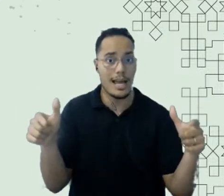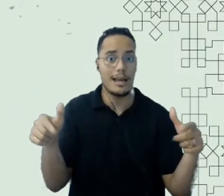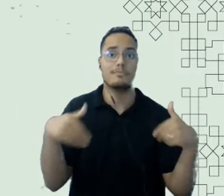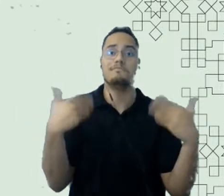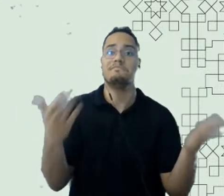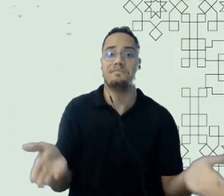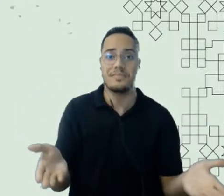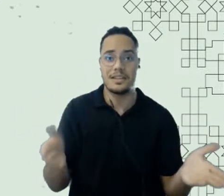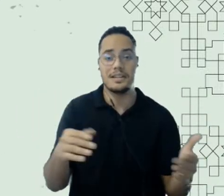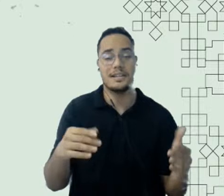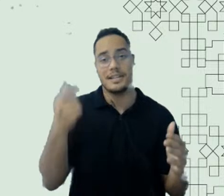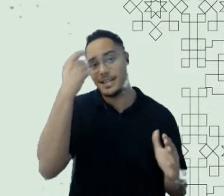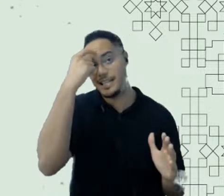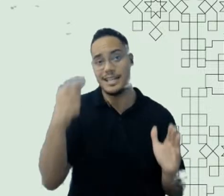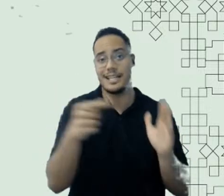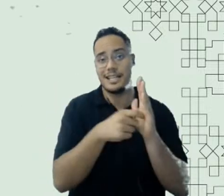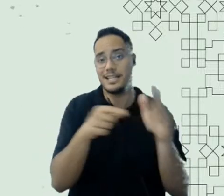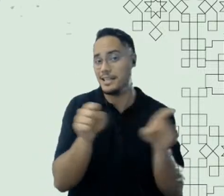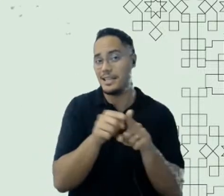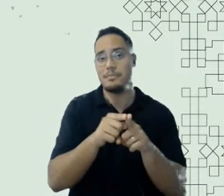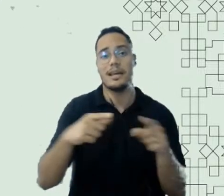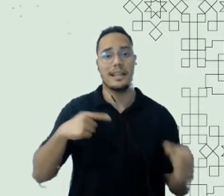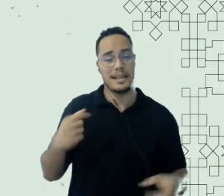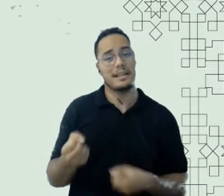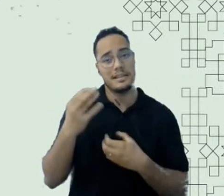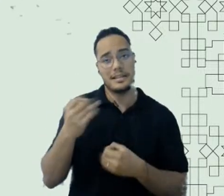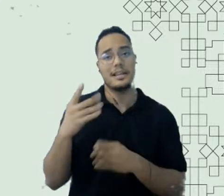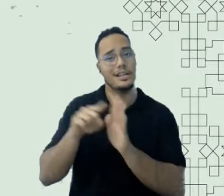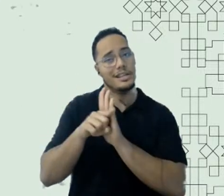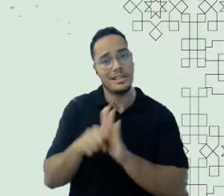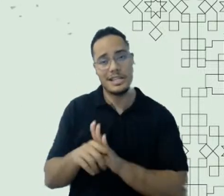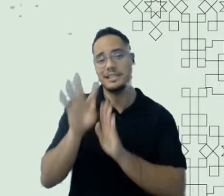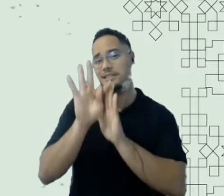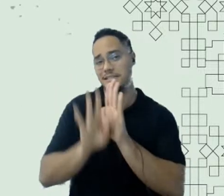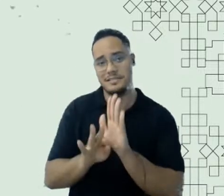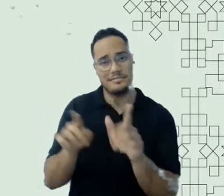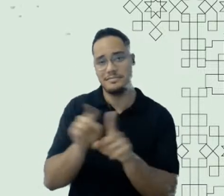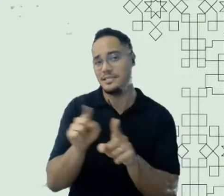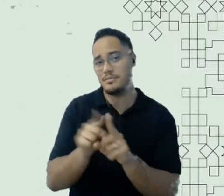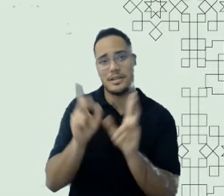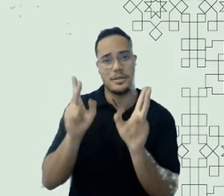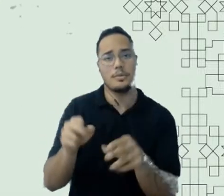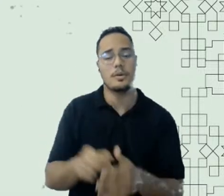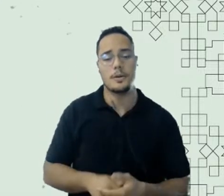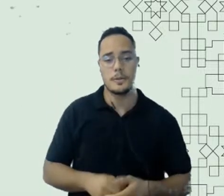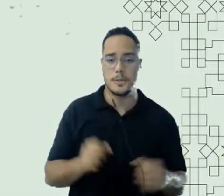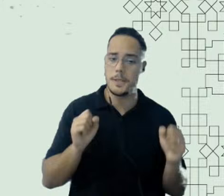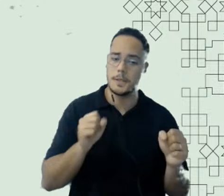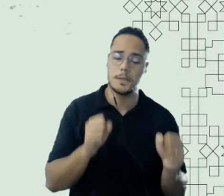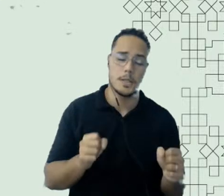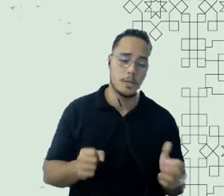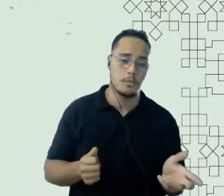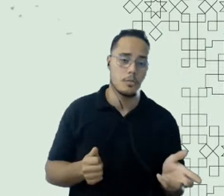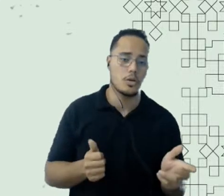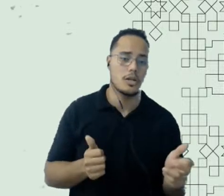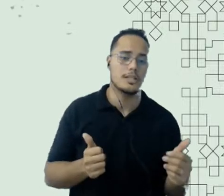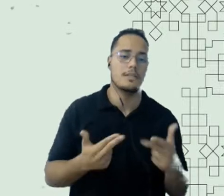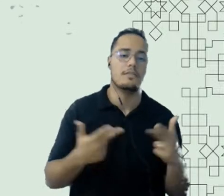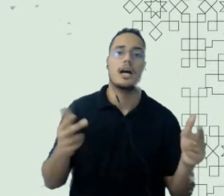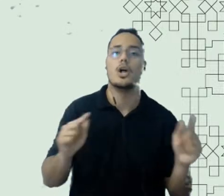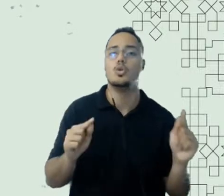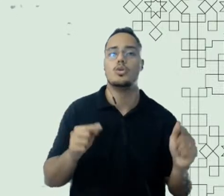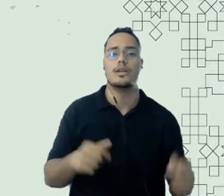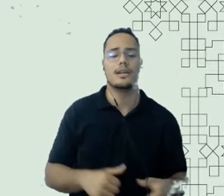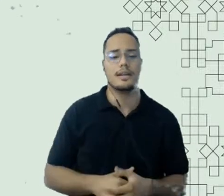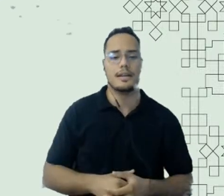data are copyrighted, and there might be a lot of copyrighted material in the data, we don't mind, because the whole point is